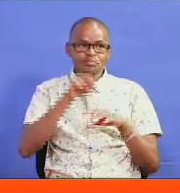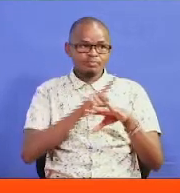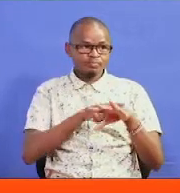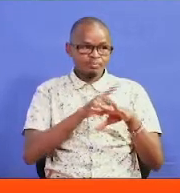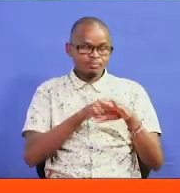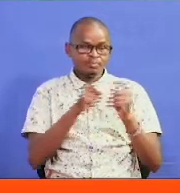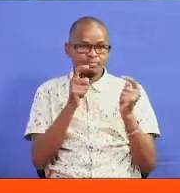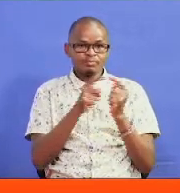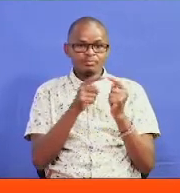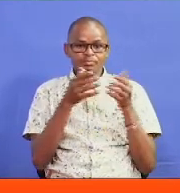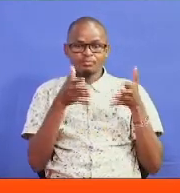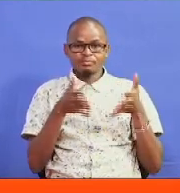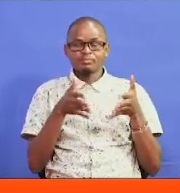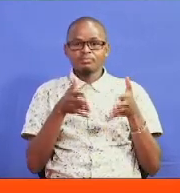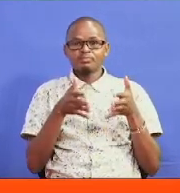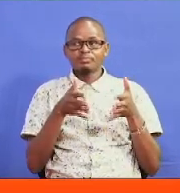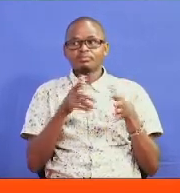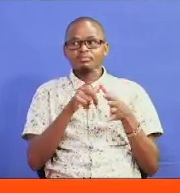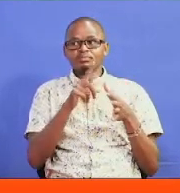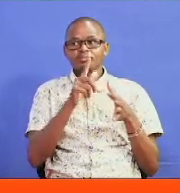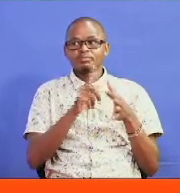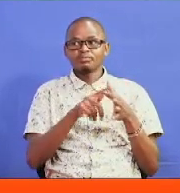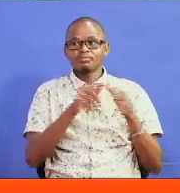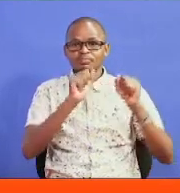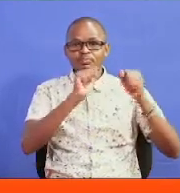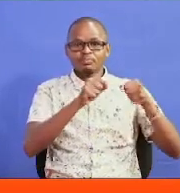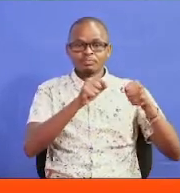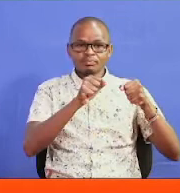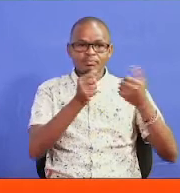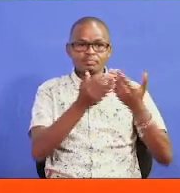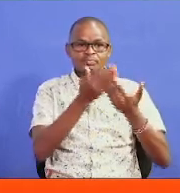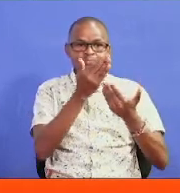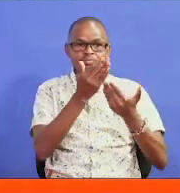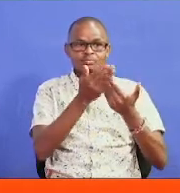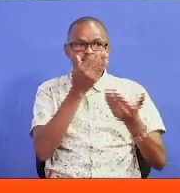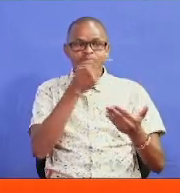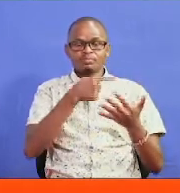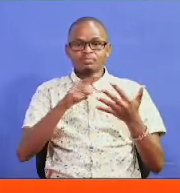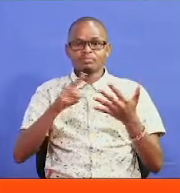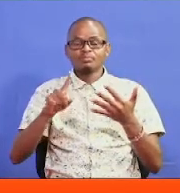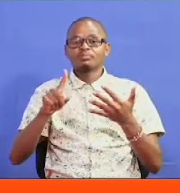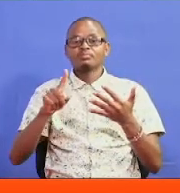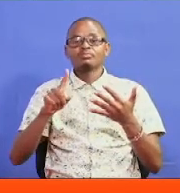the diagnosis is arrived upon, then you can be able now to treat the correct,